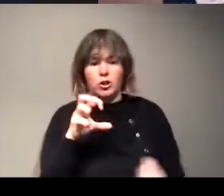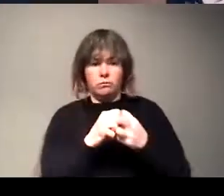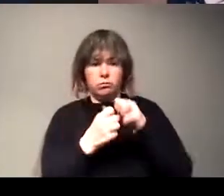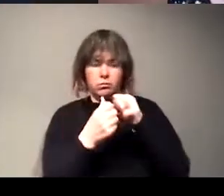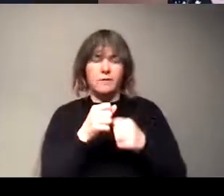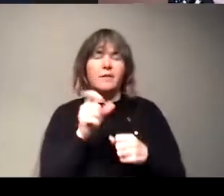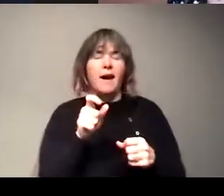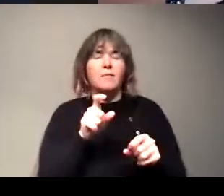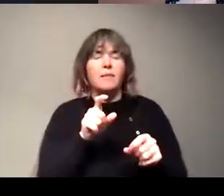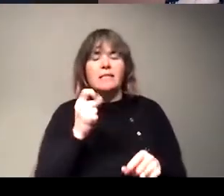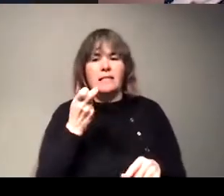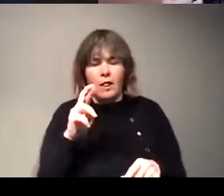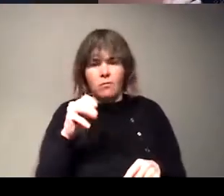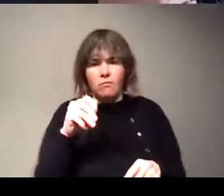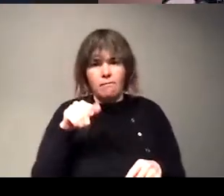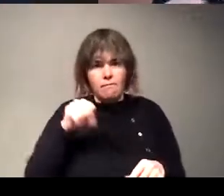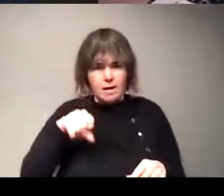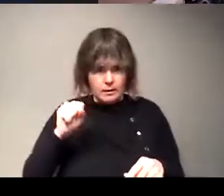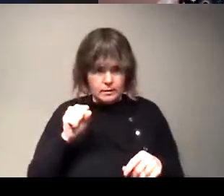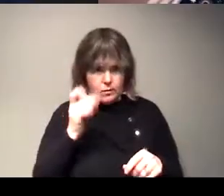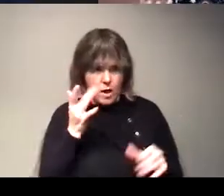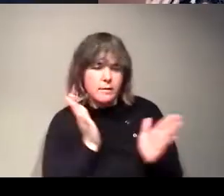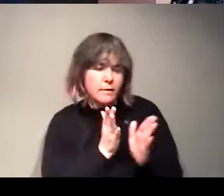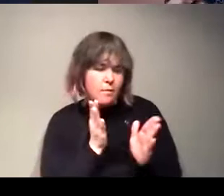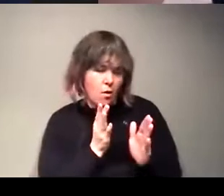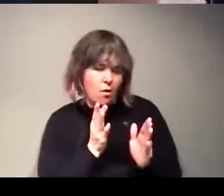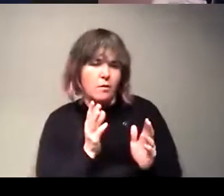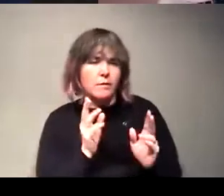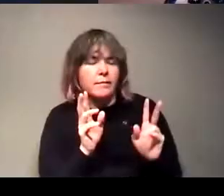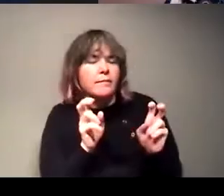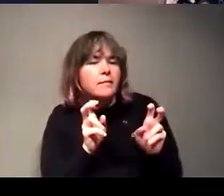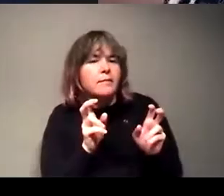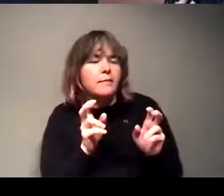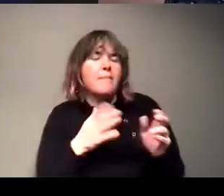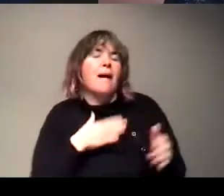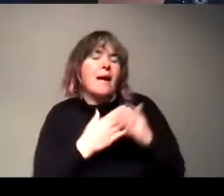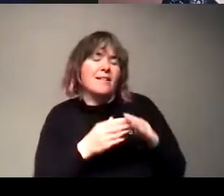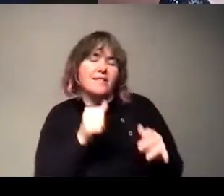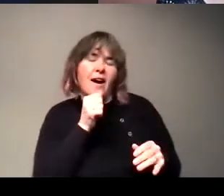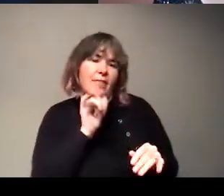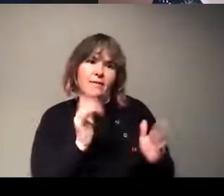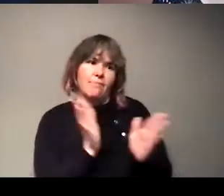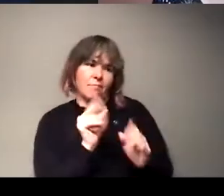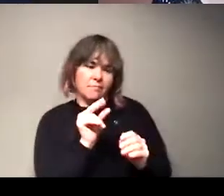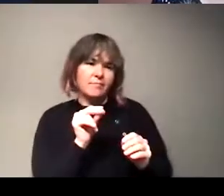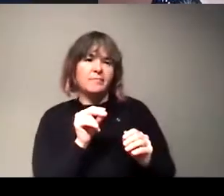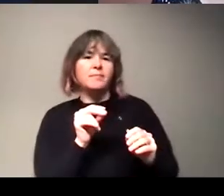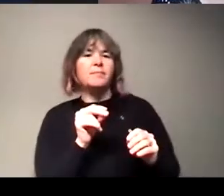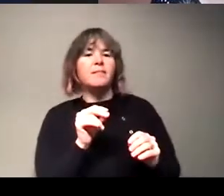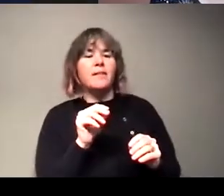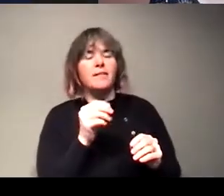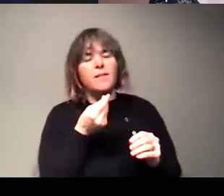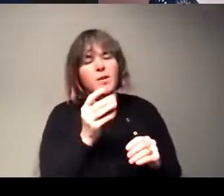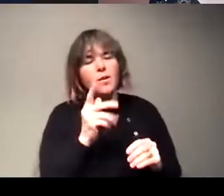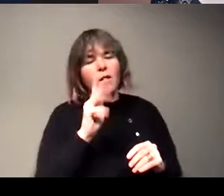stellar mass black holes, because those are small. Like a stellar mass black hole, I'm showing it in my hands, it's not that small. It's like a few kilometers. It's like